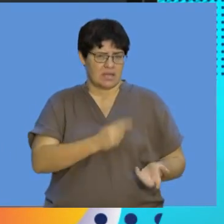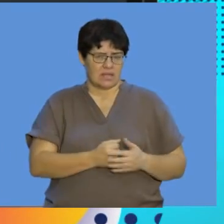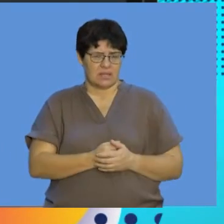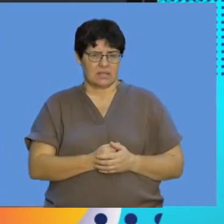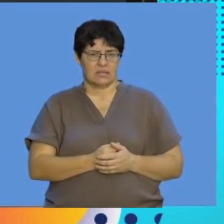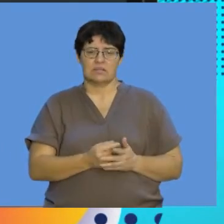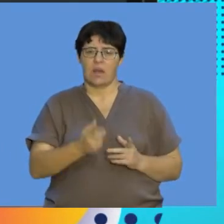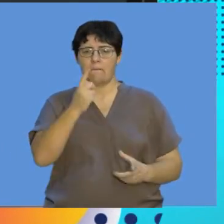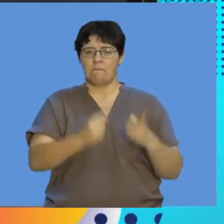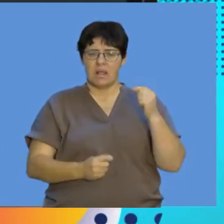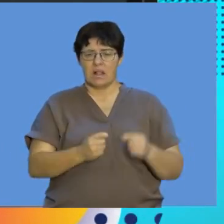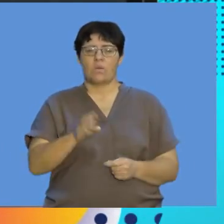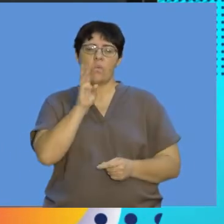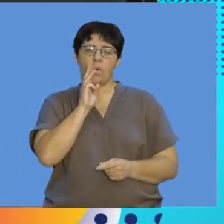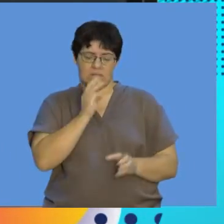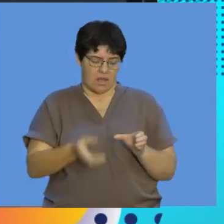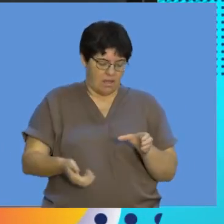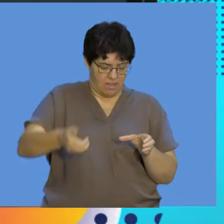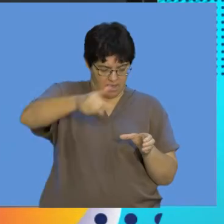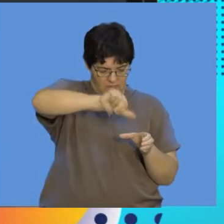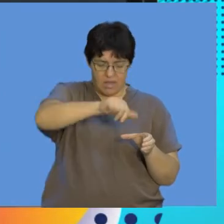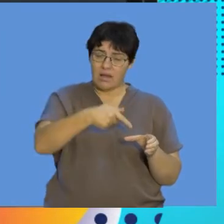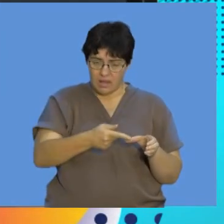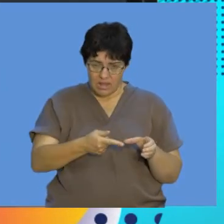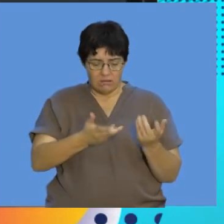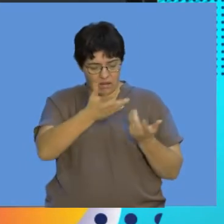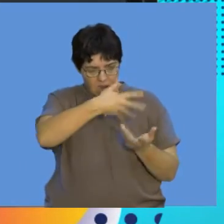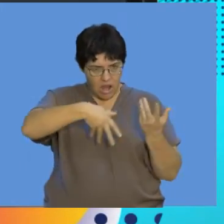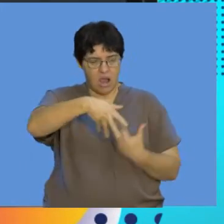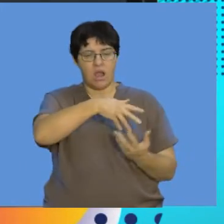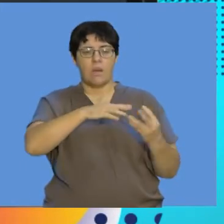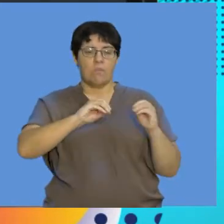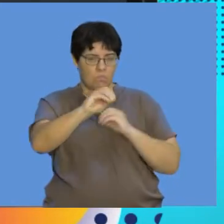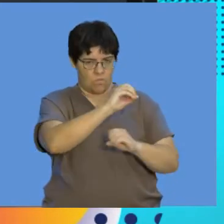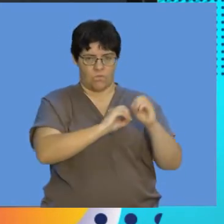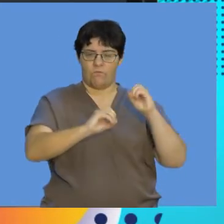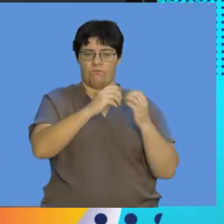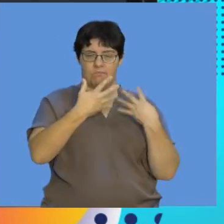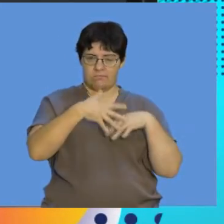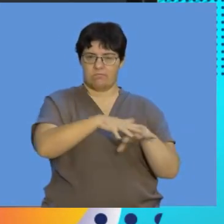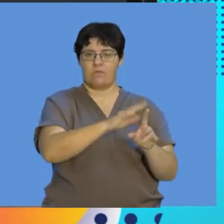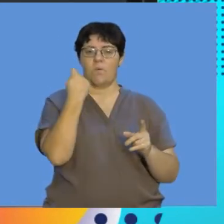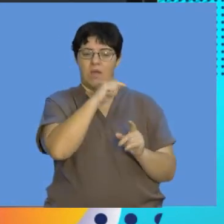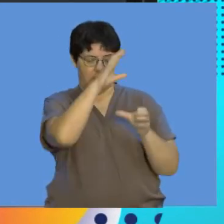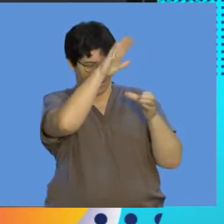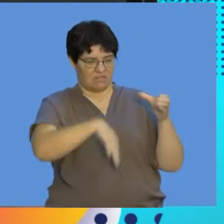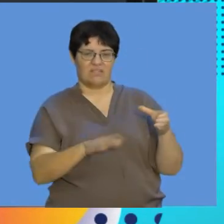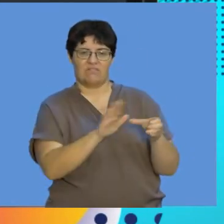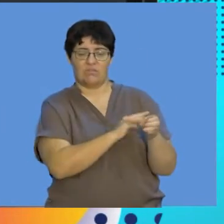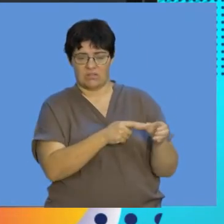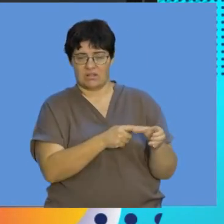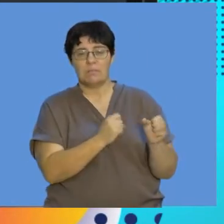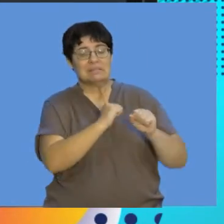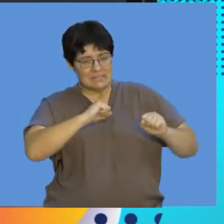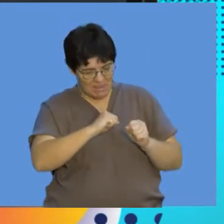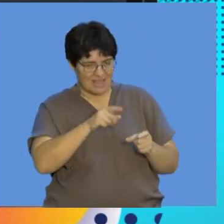mixing milk and water. We find out that, okay, there is that movement of particles, meaning that there are spaces that are available